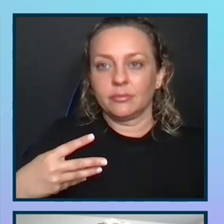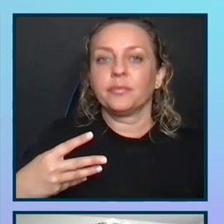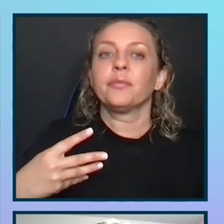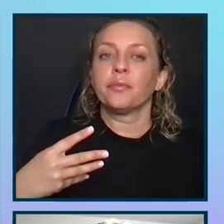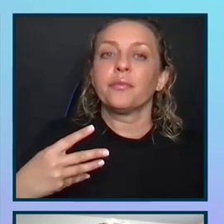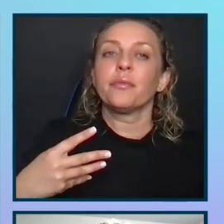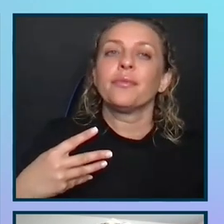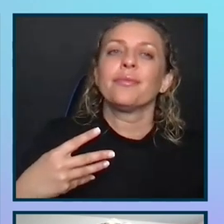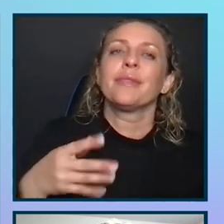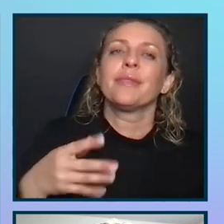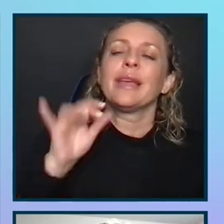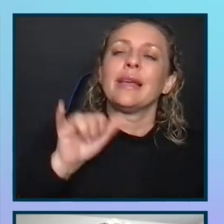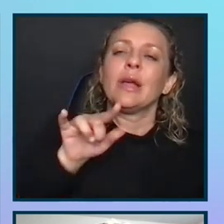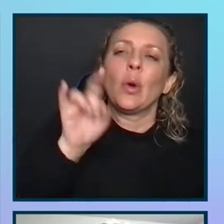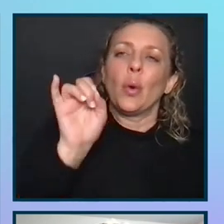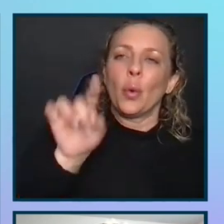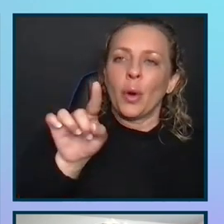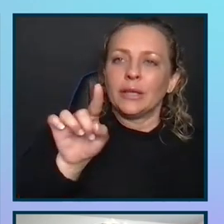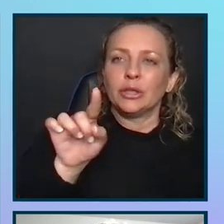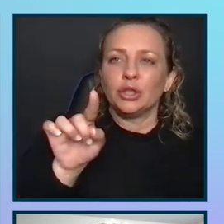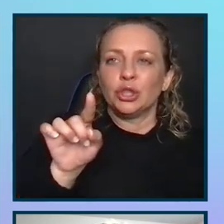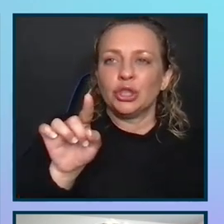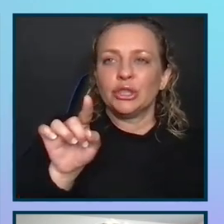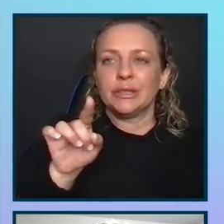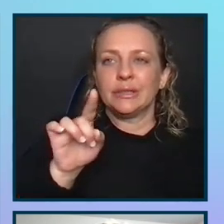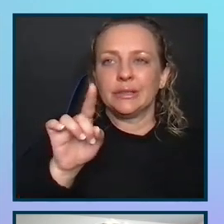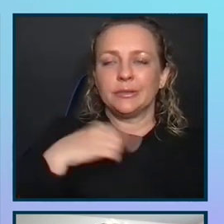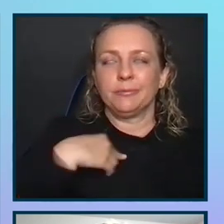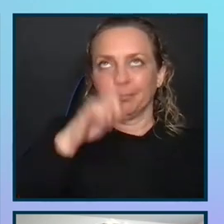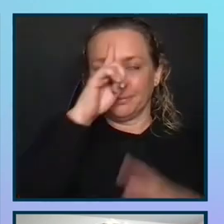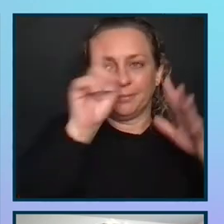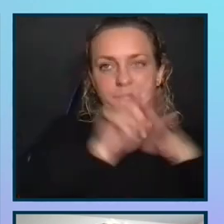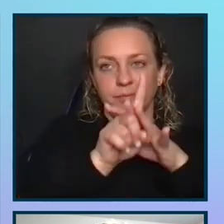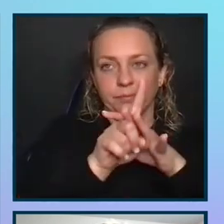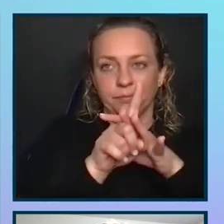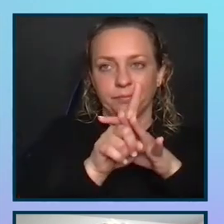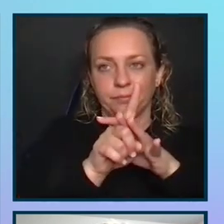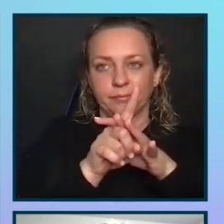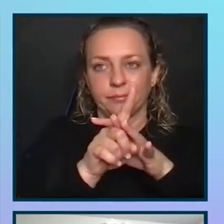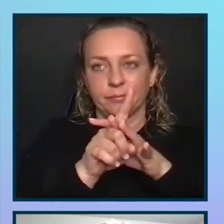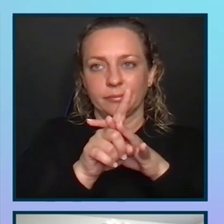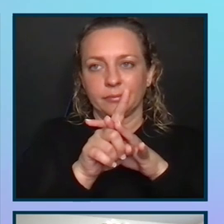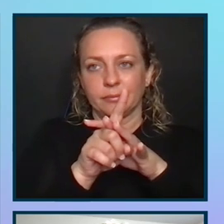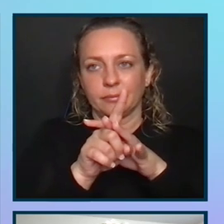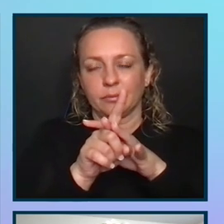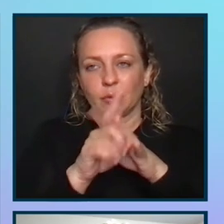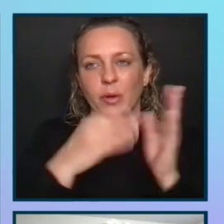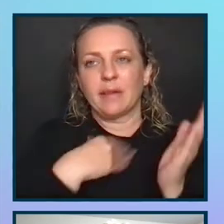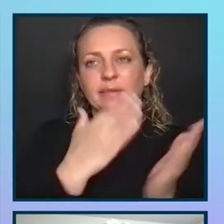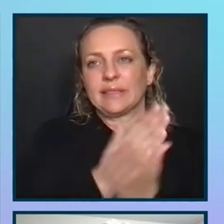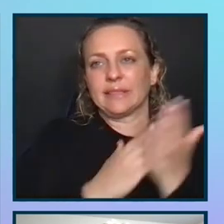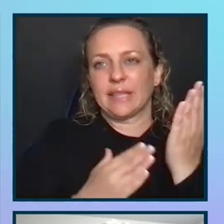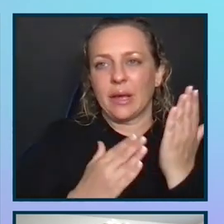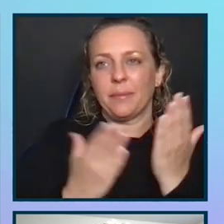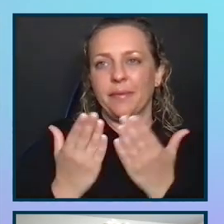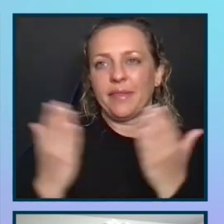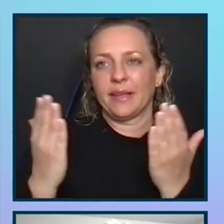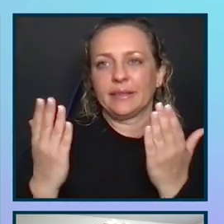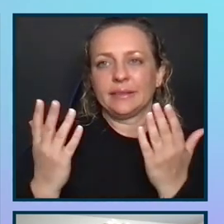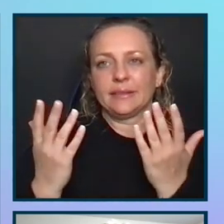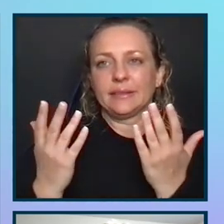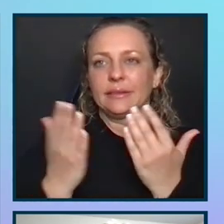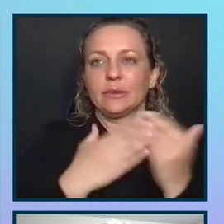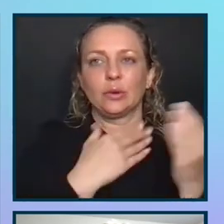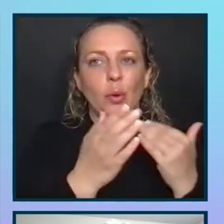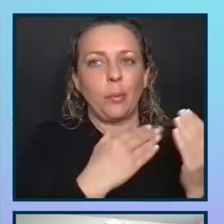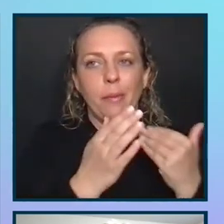The question that comes to my mind, though, is there are some things that, no matter how good automation has